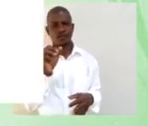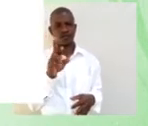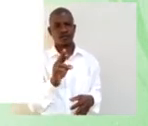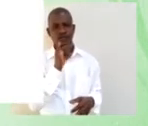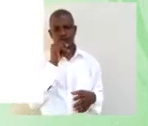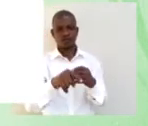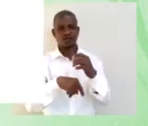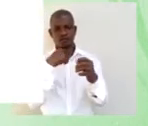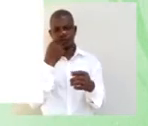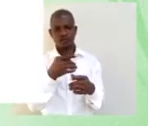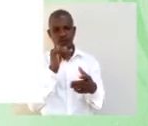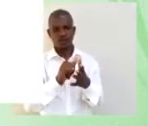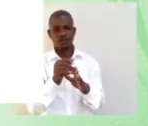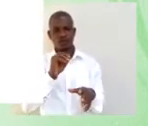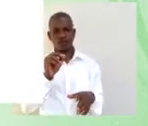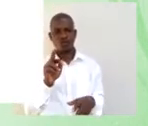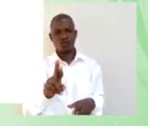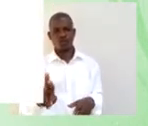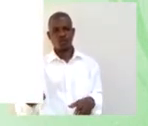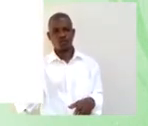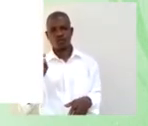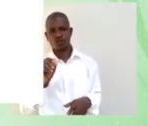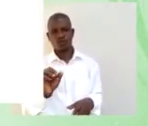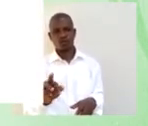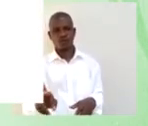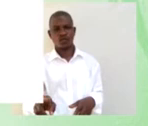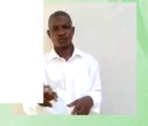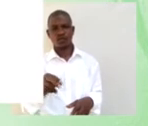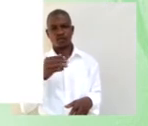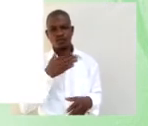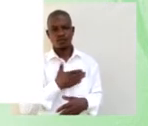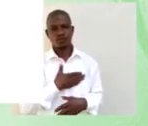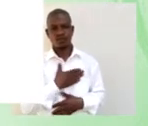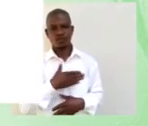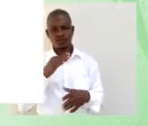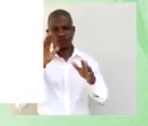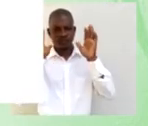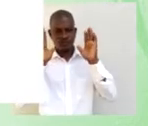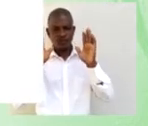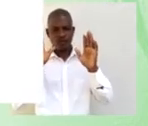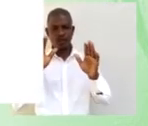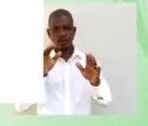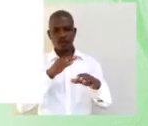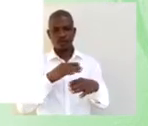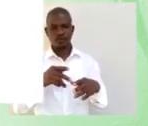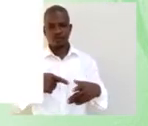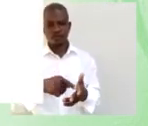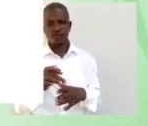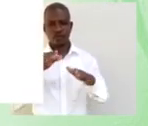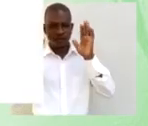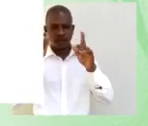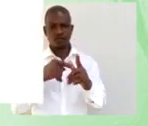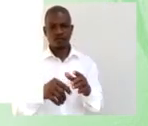O. It is pronounced O, O. Please pay attention to